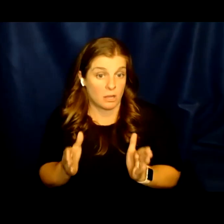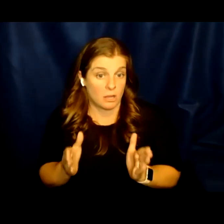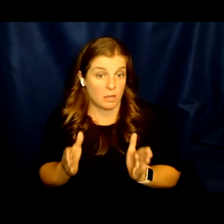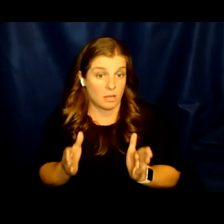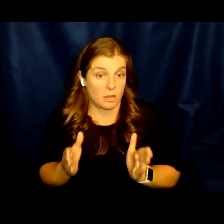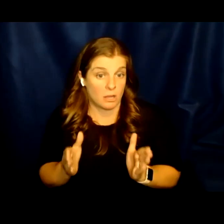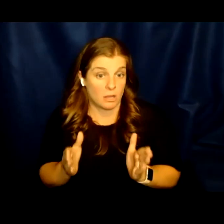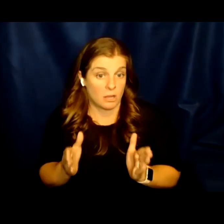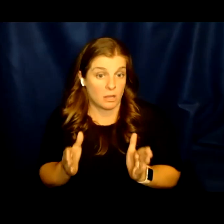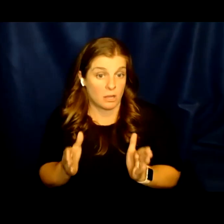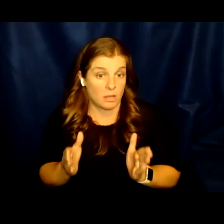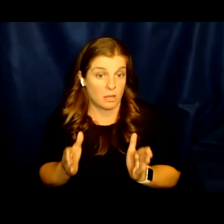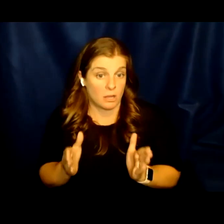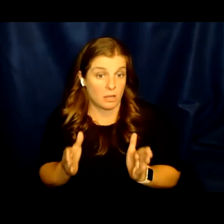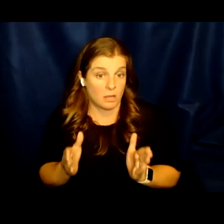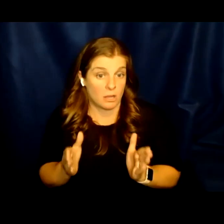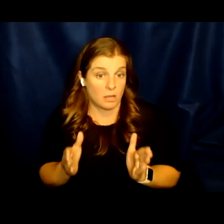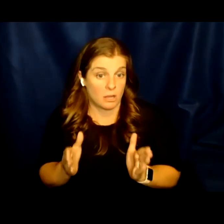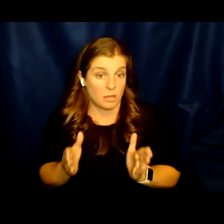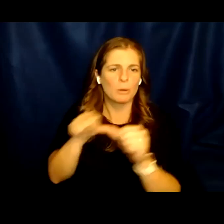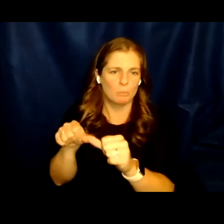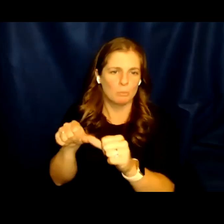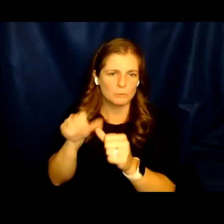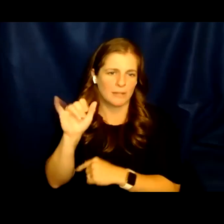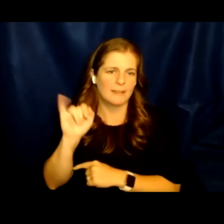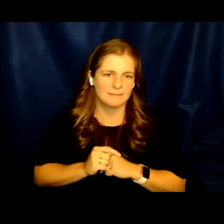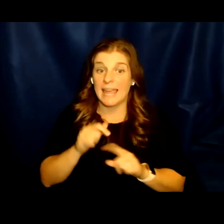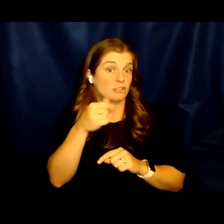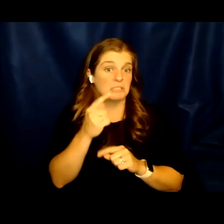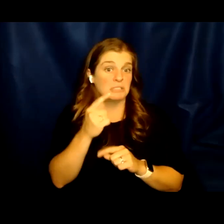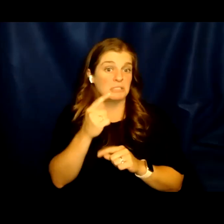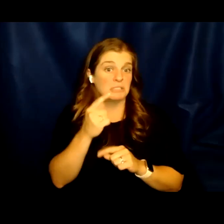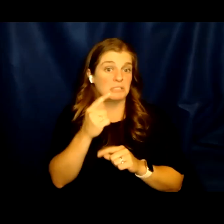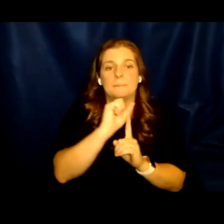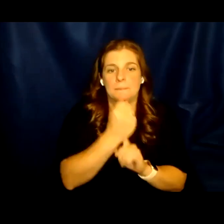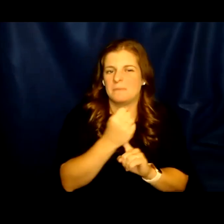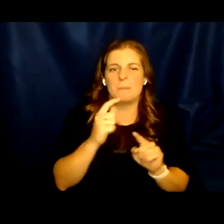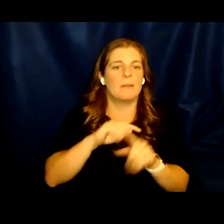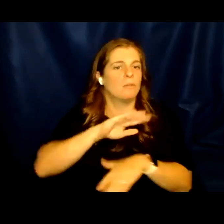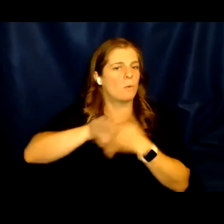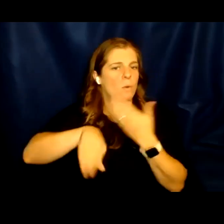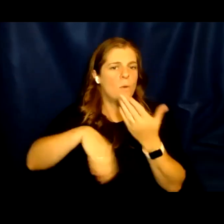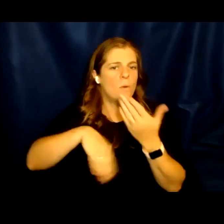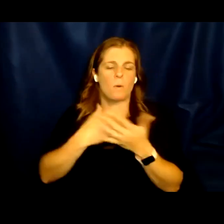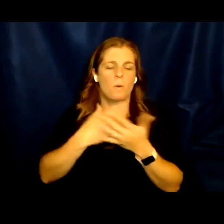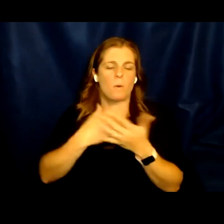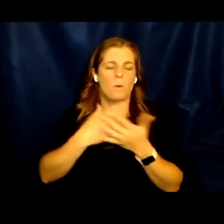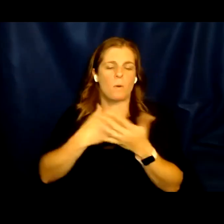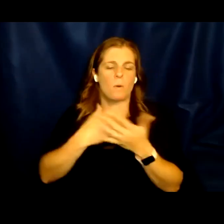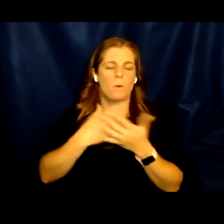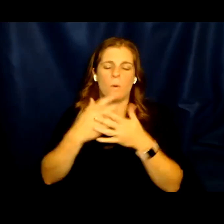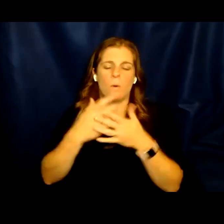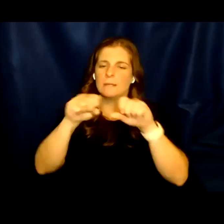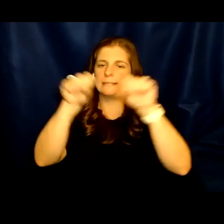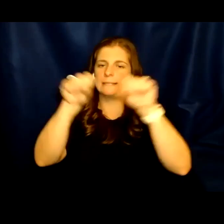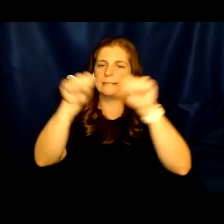just in isolated incidents, but systemically. And that the very resource or service or institution that was